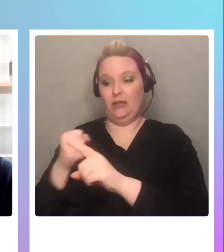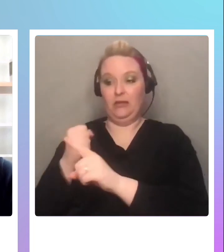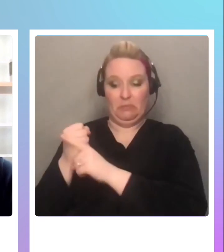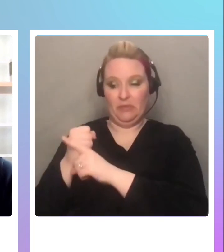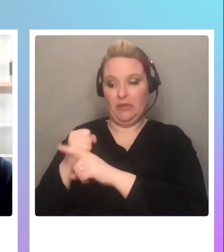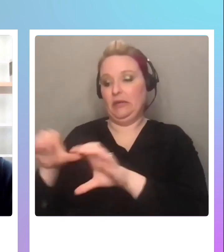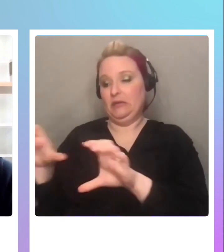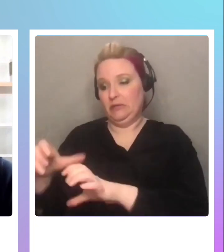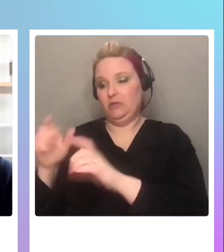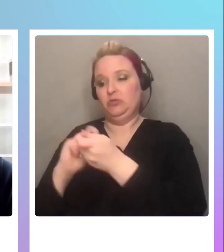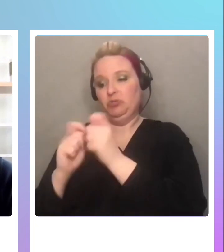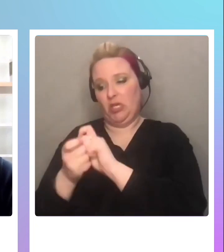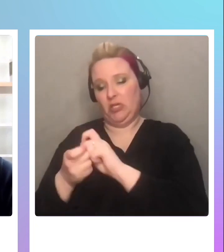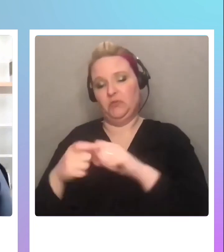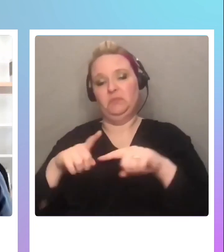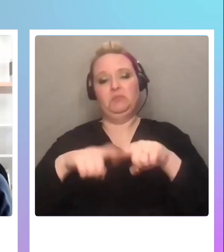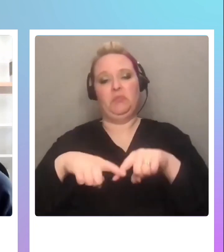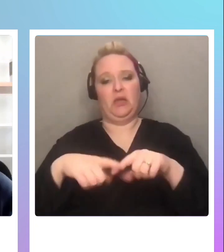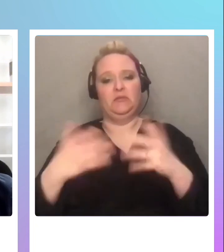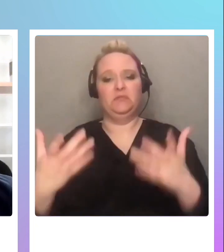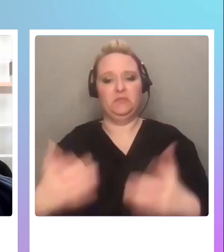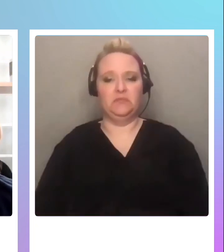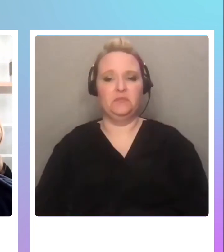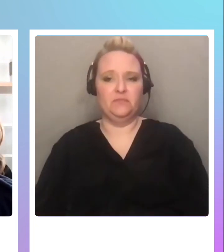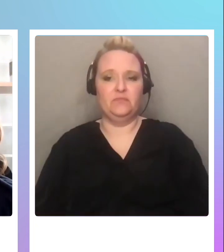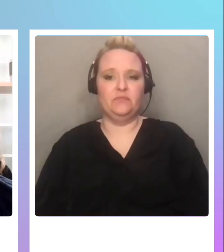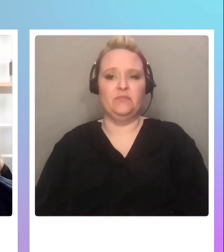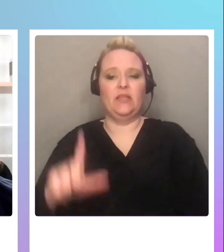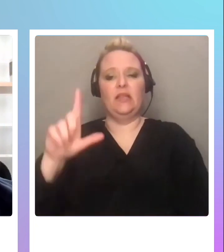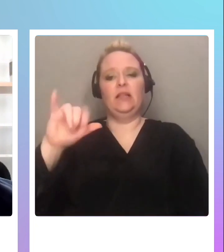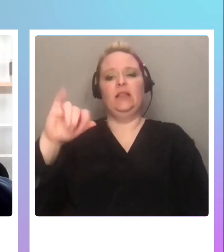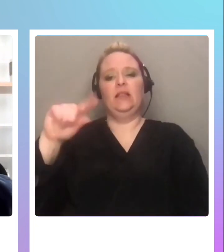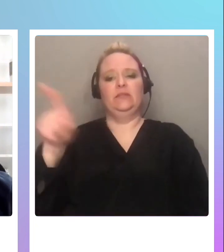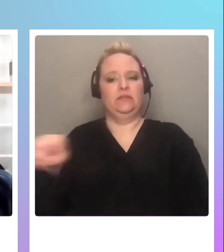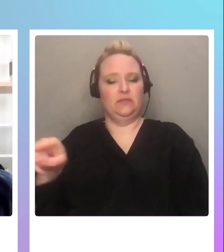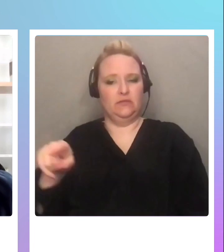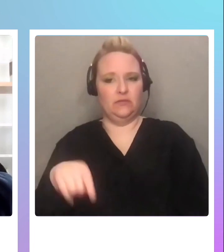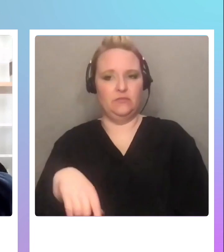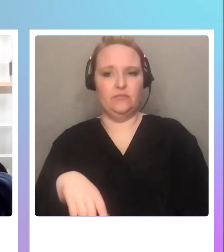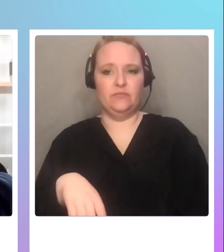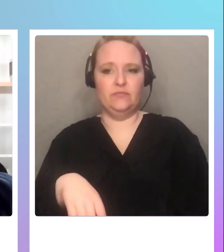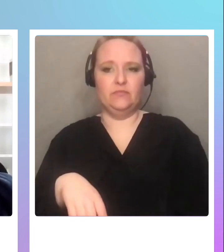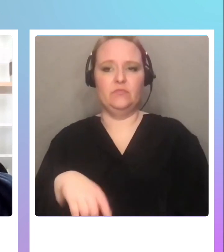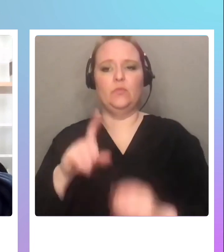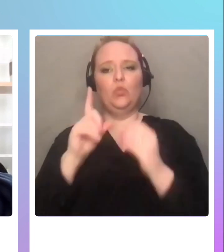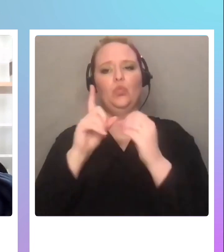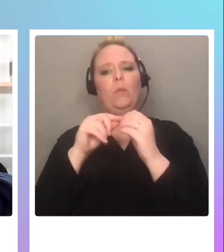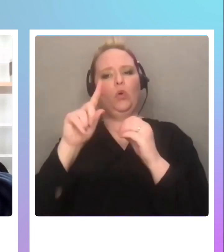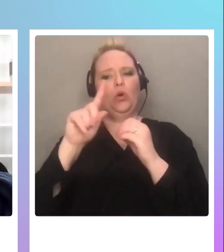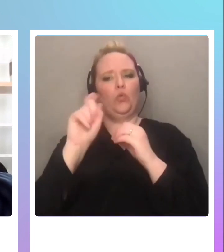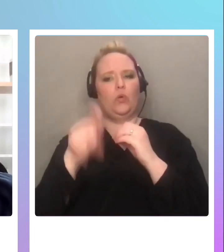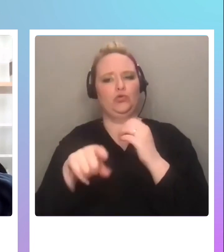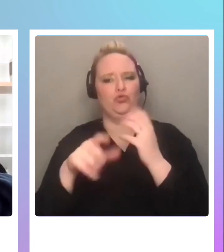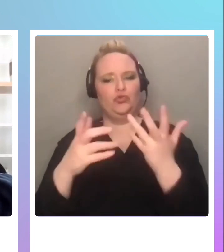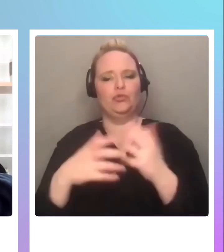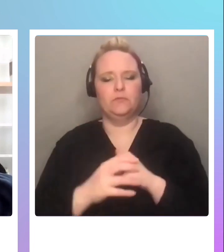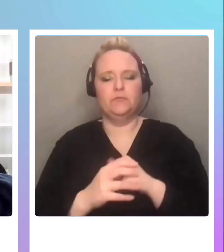change. Right. Awesome. I think we have time for maybe one more question